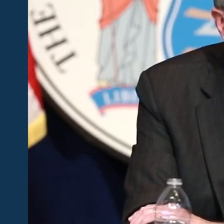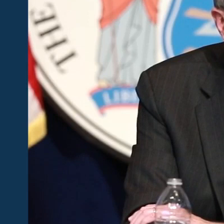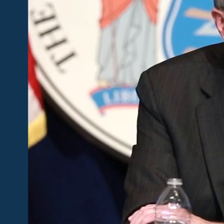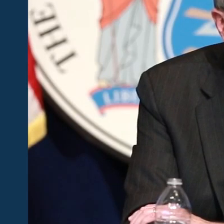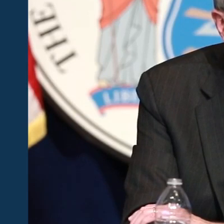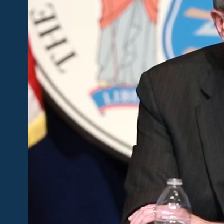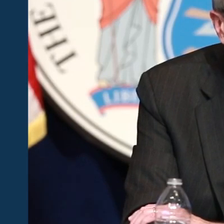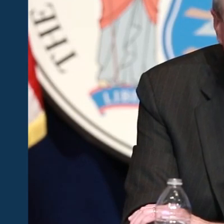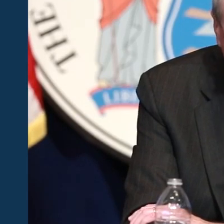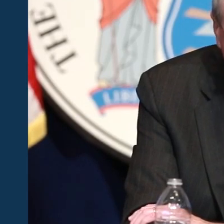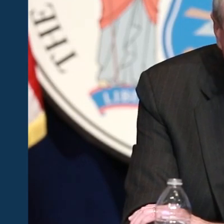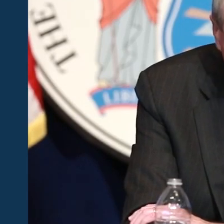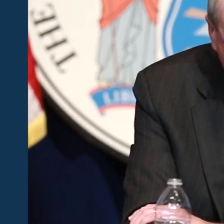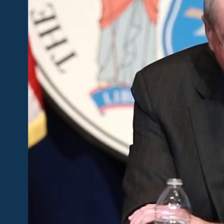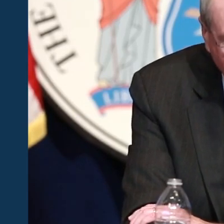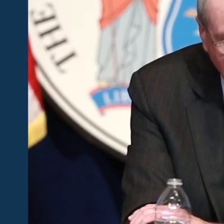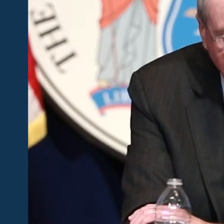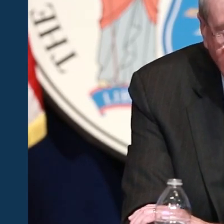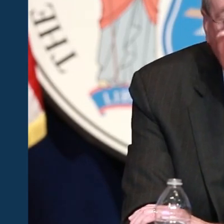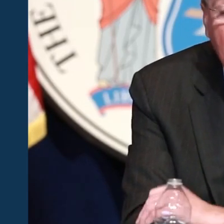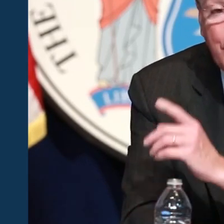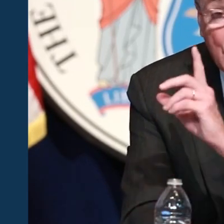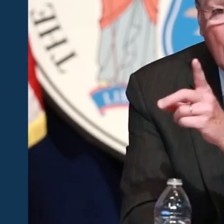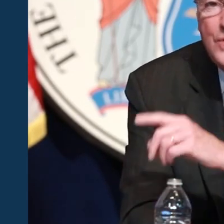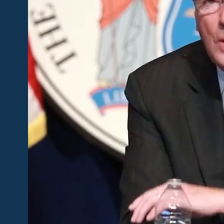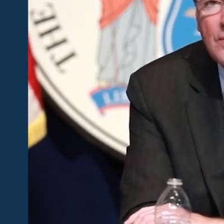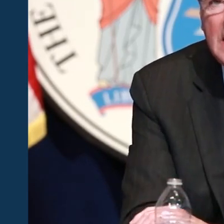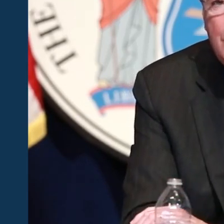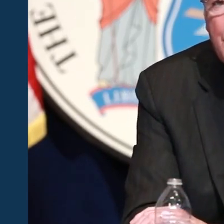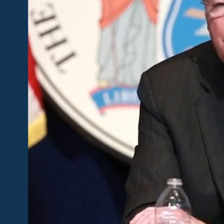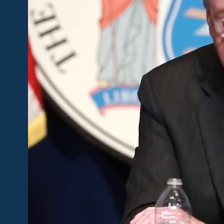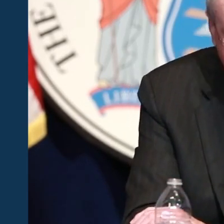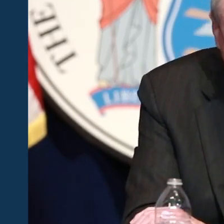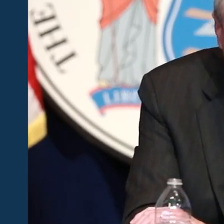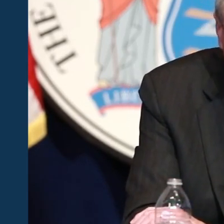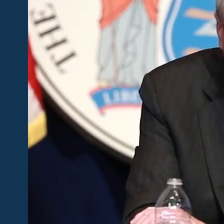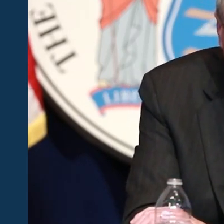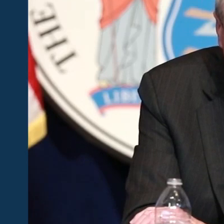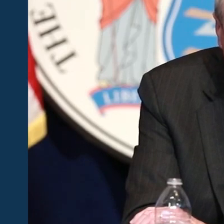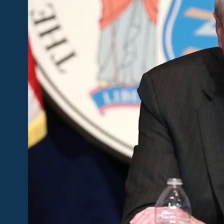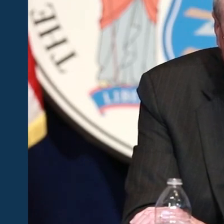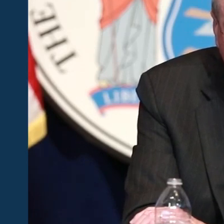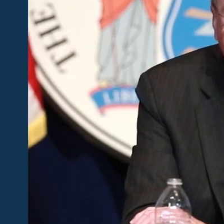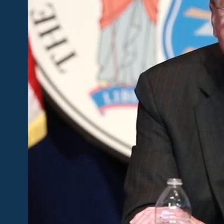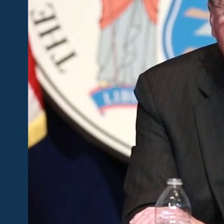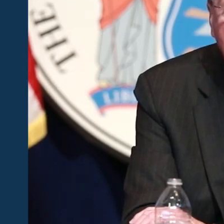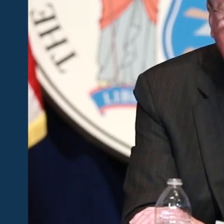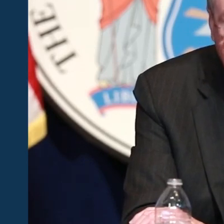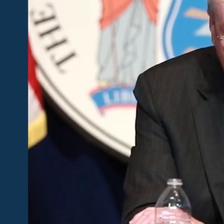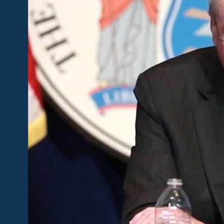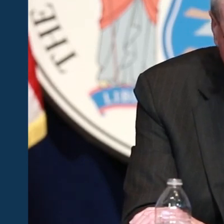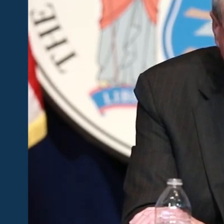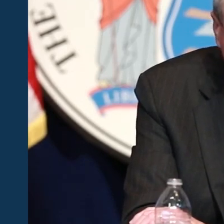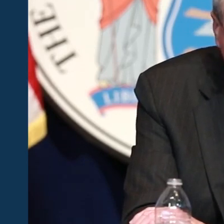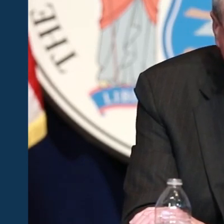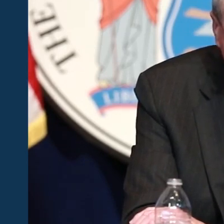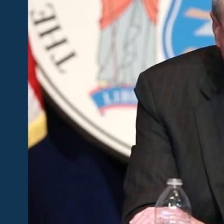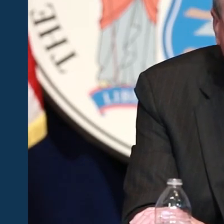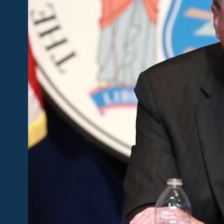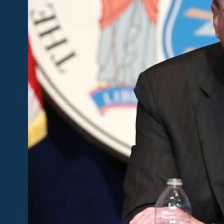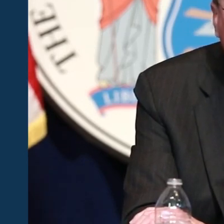of tens and tens and tens of millions of dollars. And by the way, if you have any PPE to provide, please let us know. Reach out to